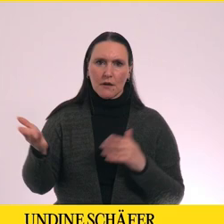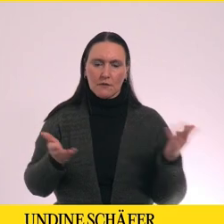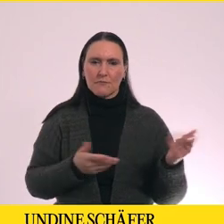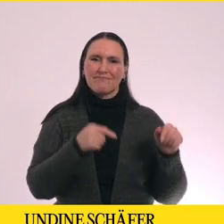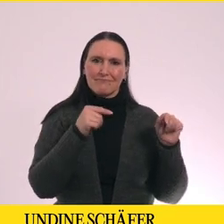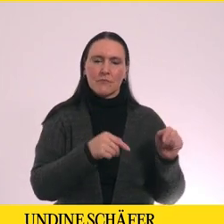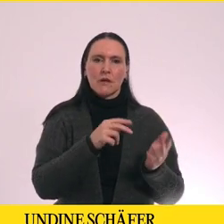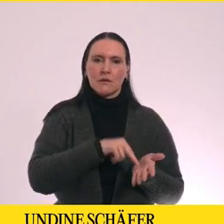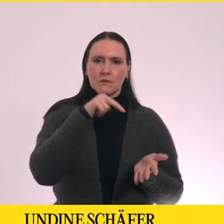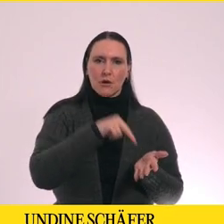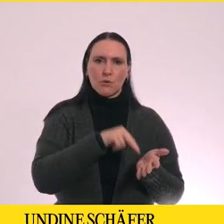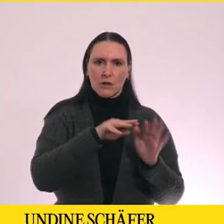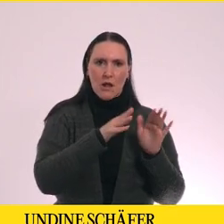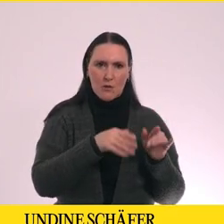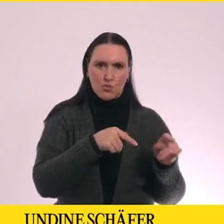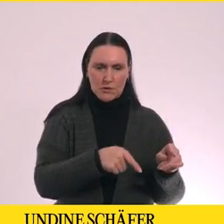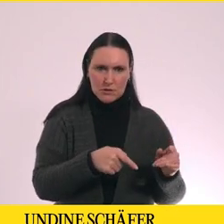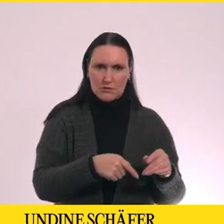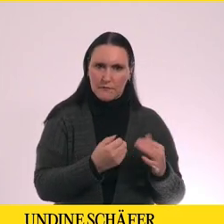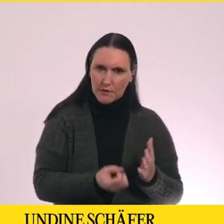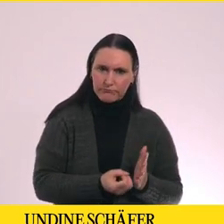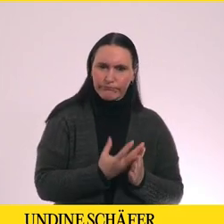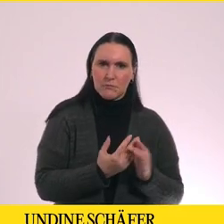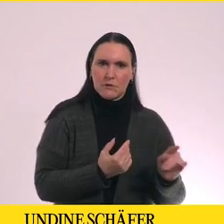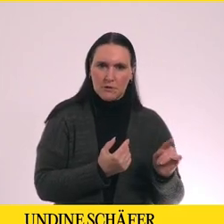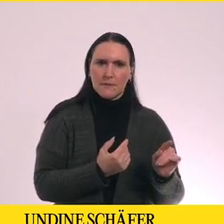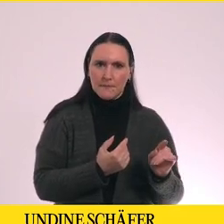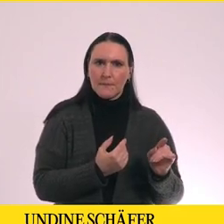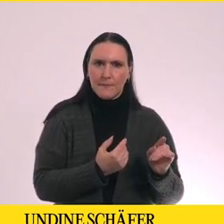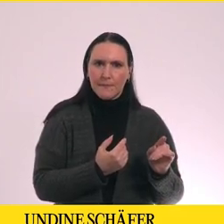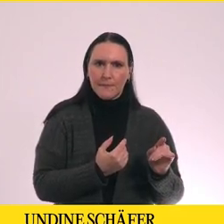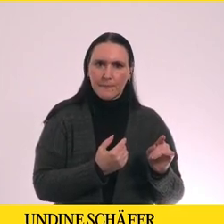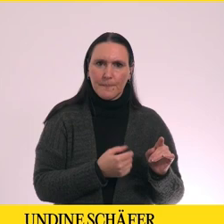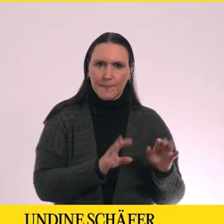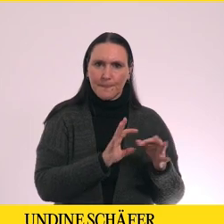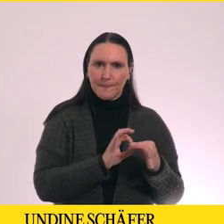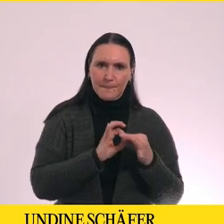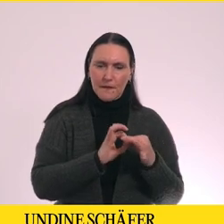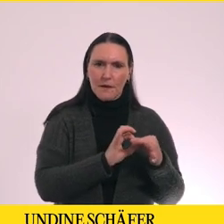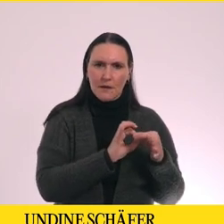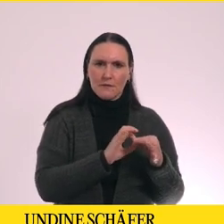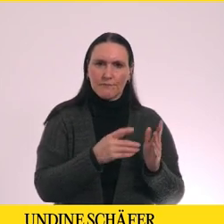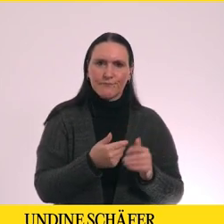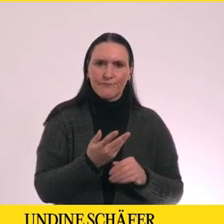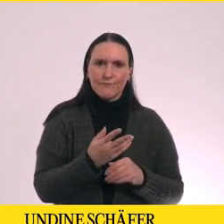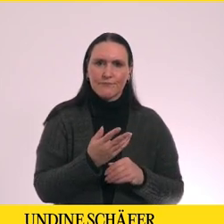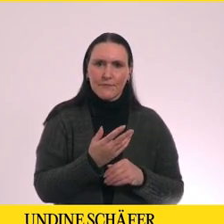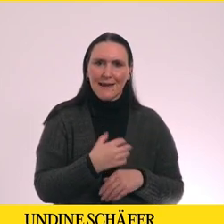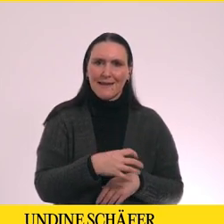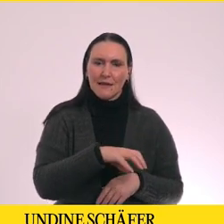House, that is constantly changing depending on the urgencies that we are facing.